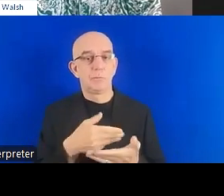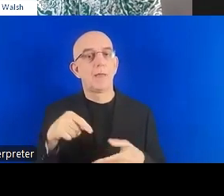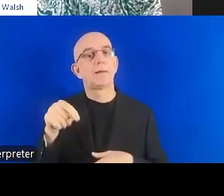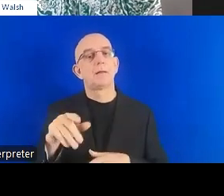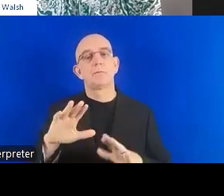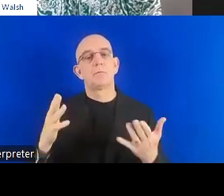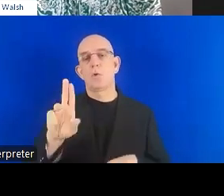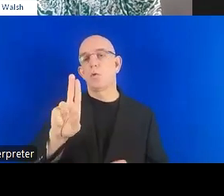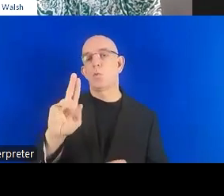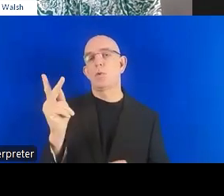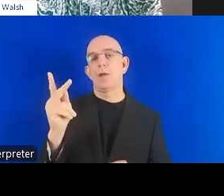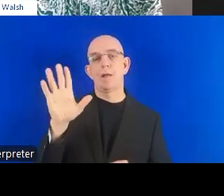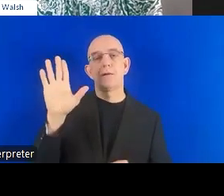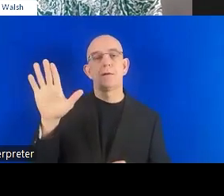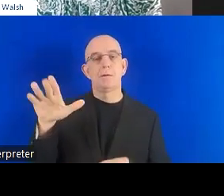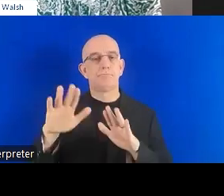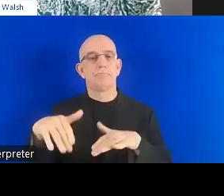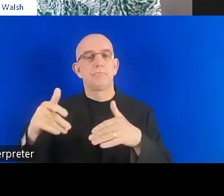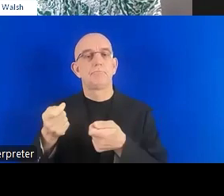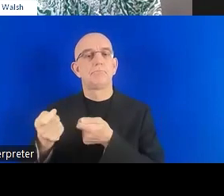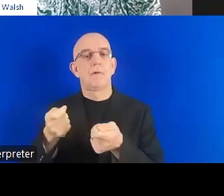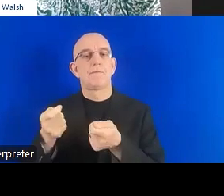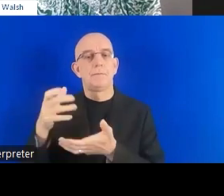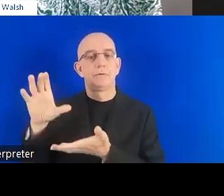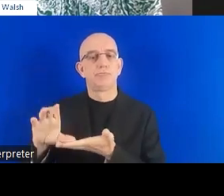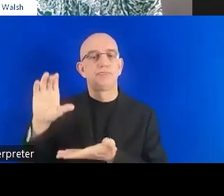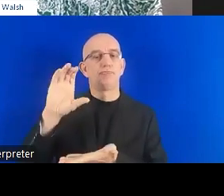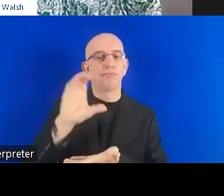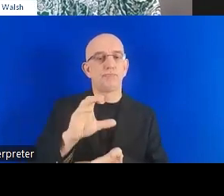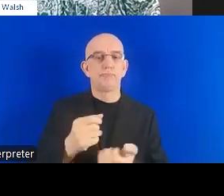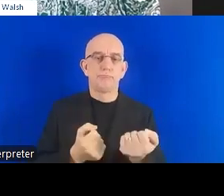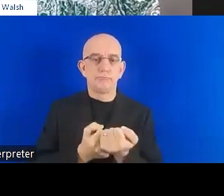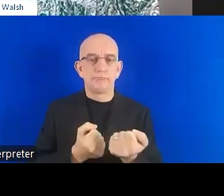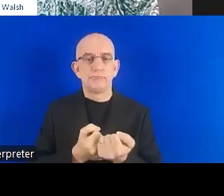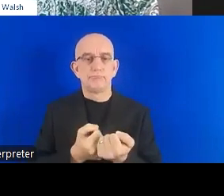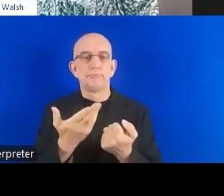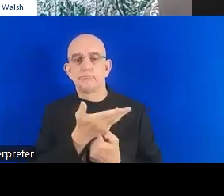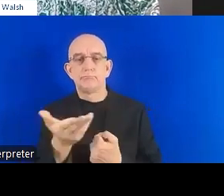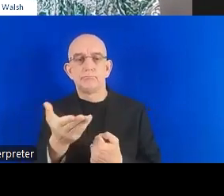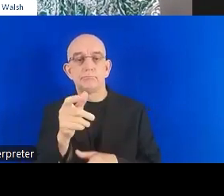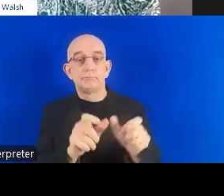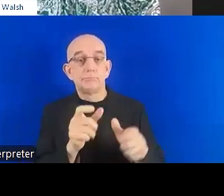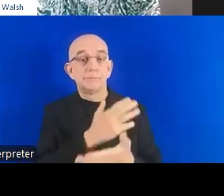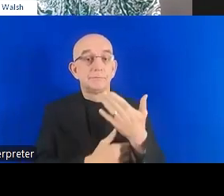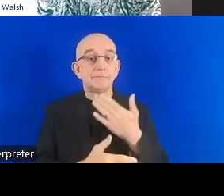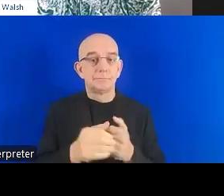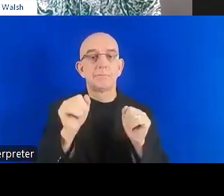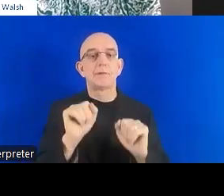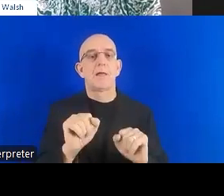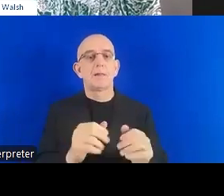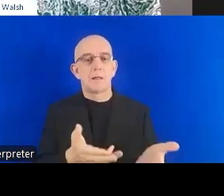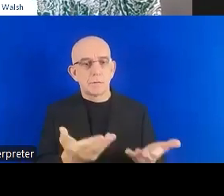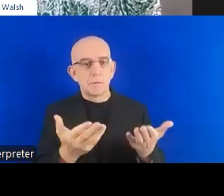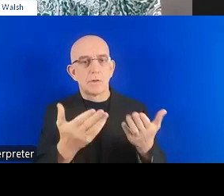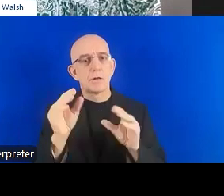in education, health, livelihoods, and negative stereotyping and discrimination. We are a consortium